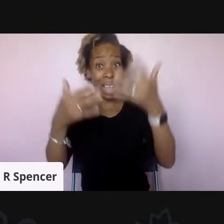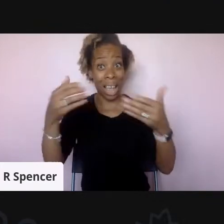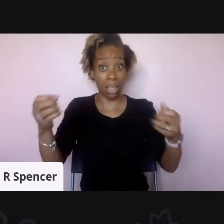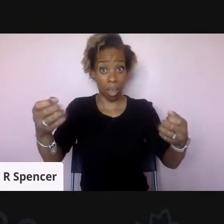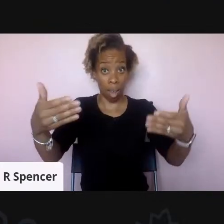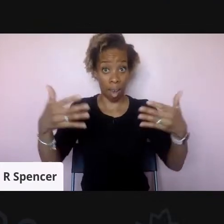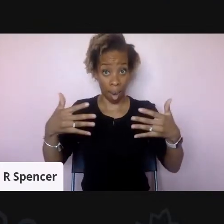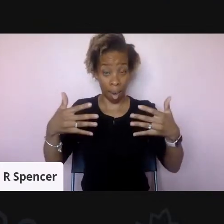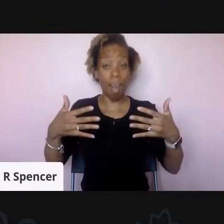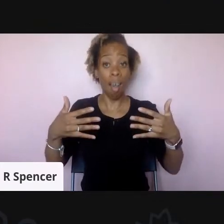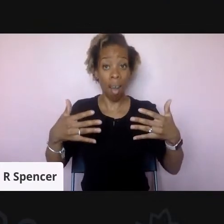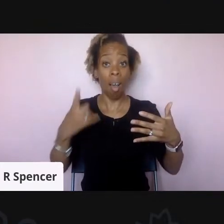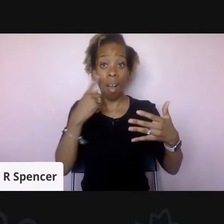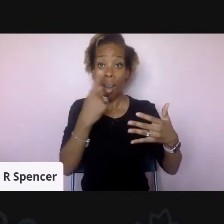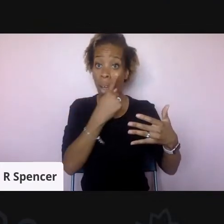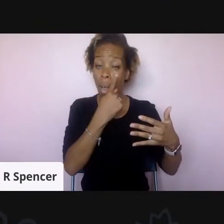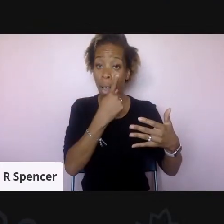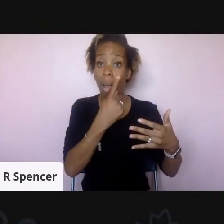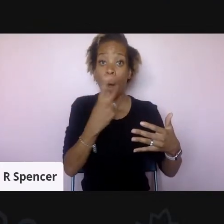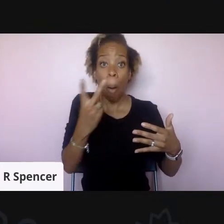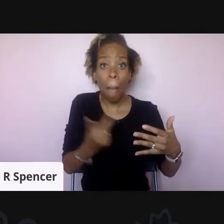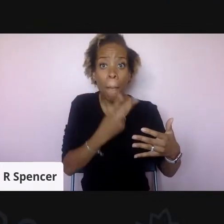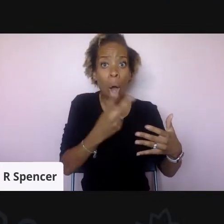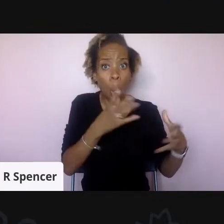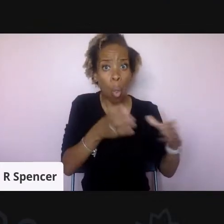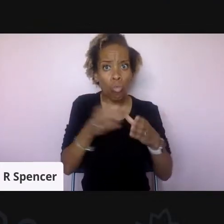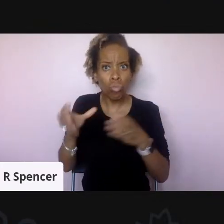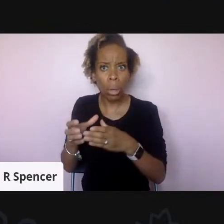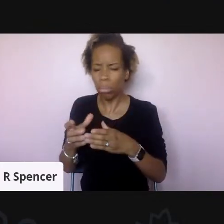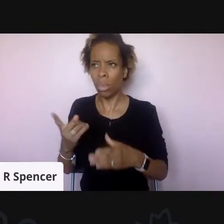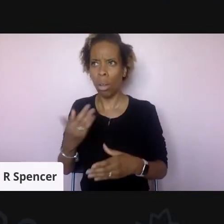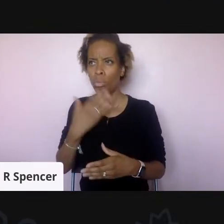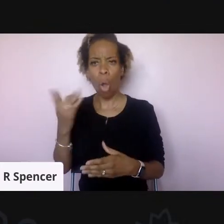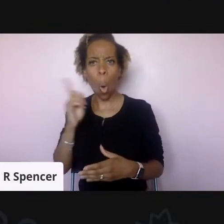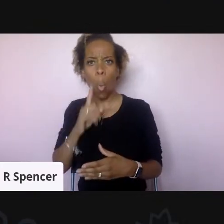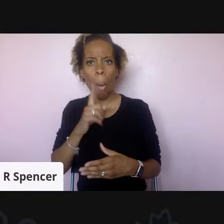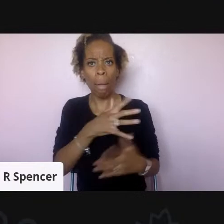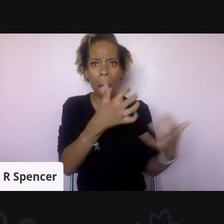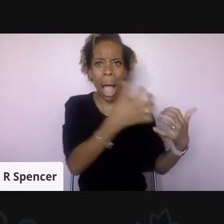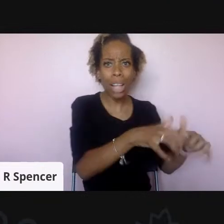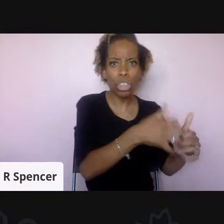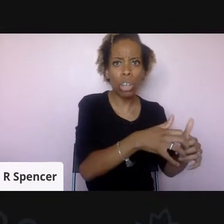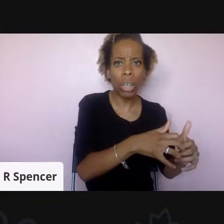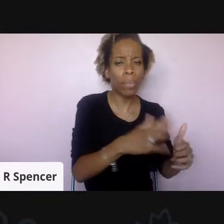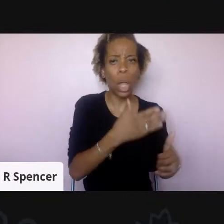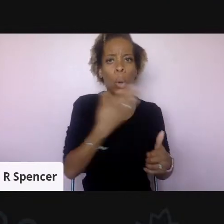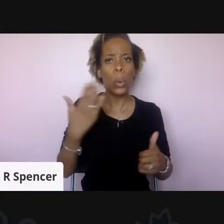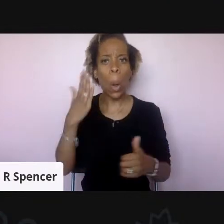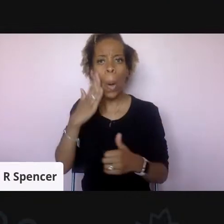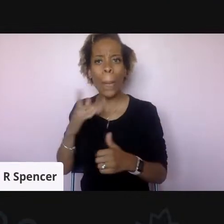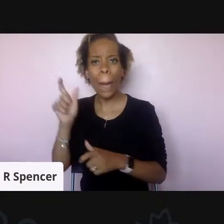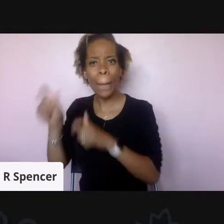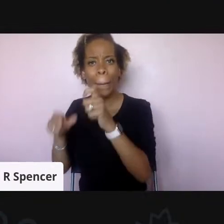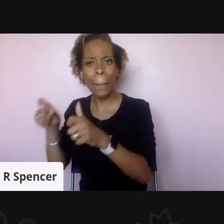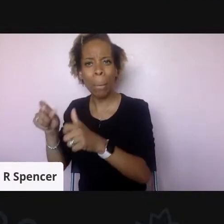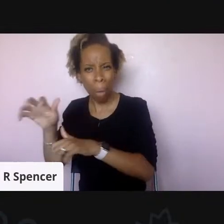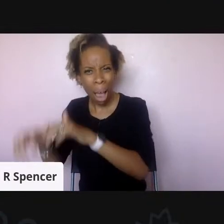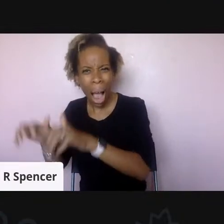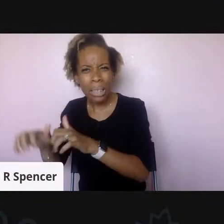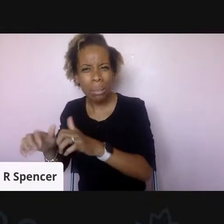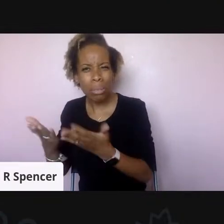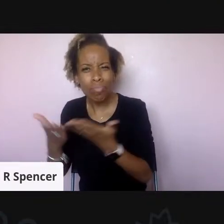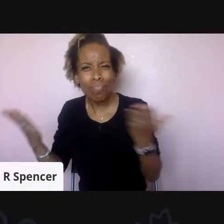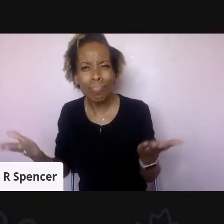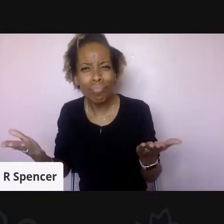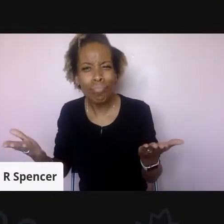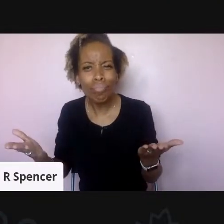groups, but it's not that there were no women in engineering and no Black people in admin. Therefore, structural